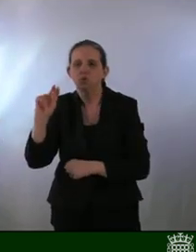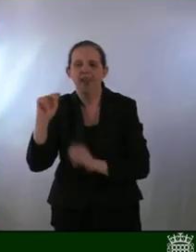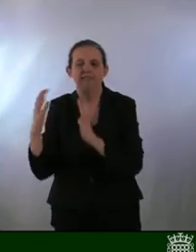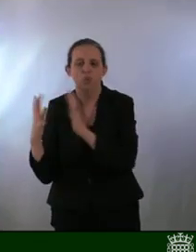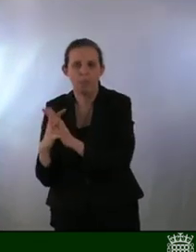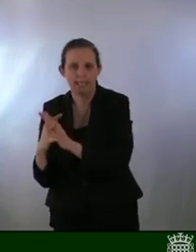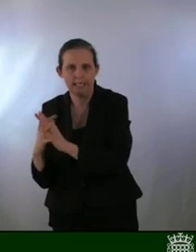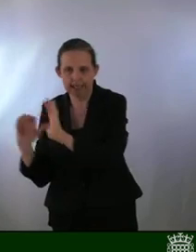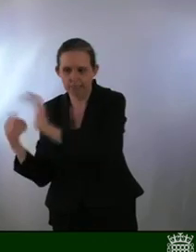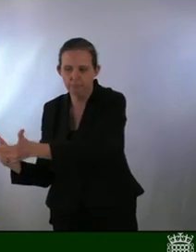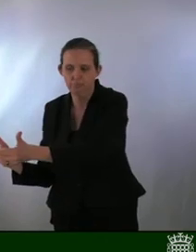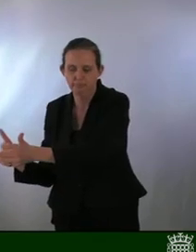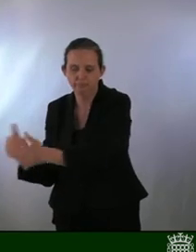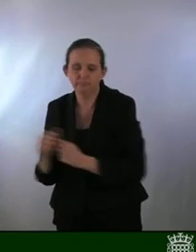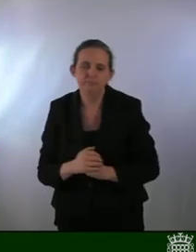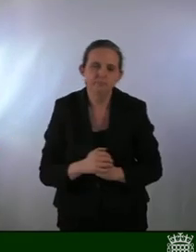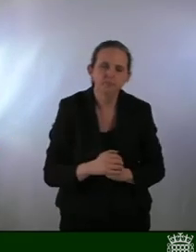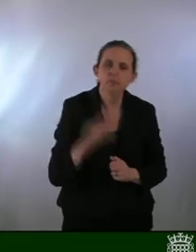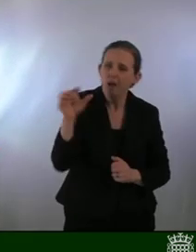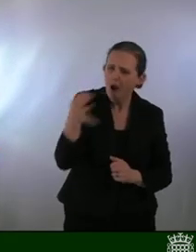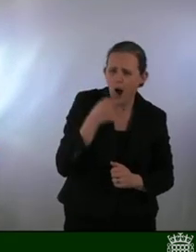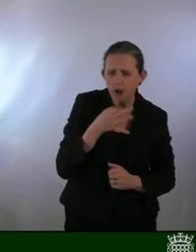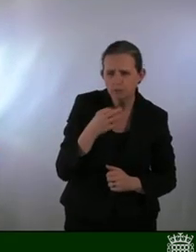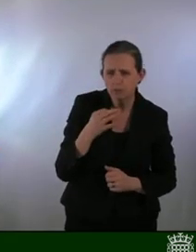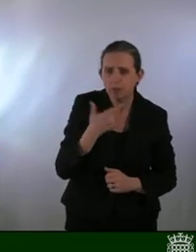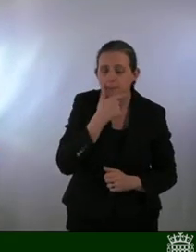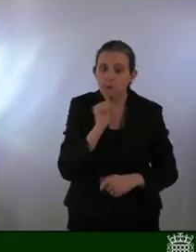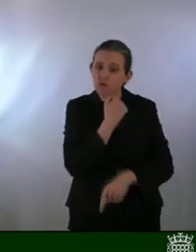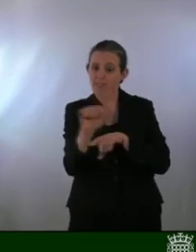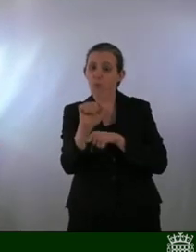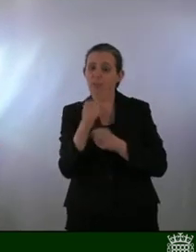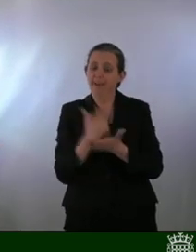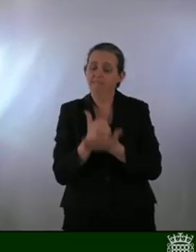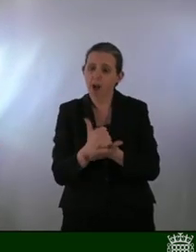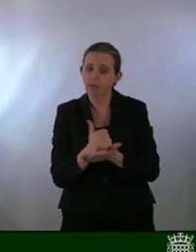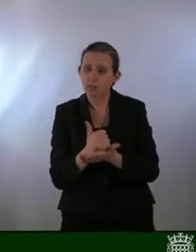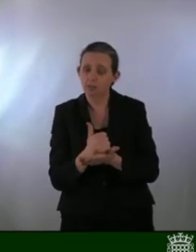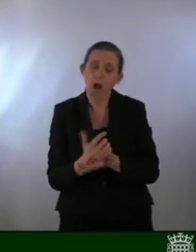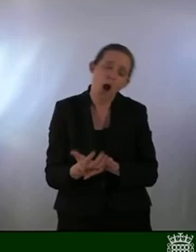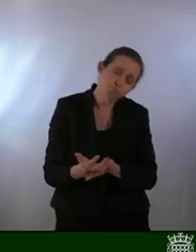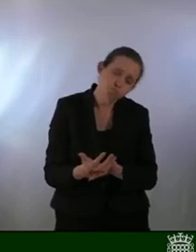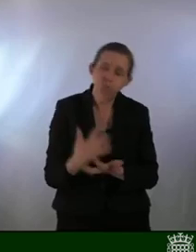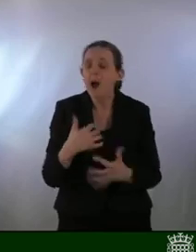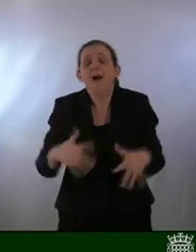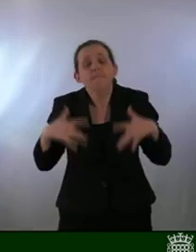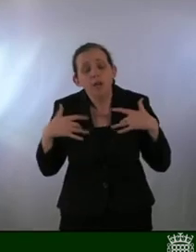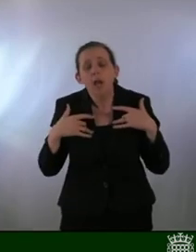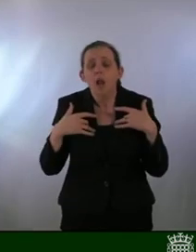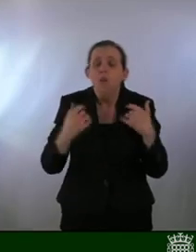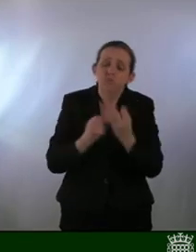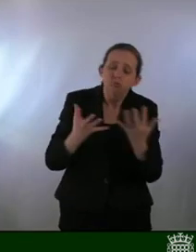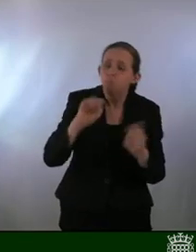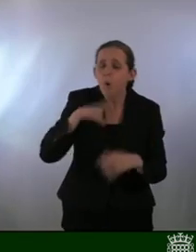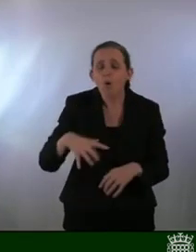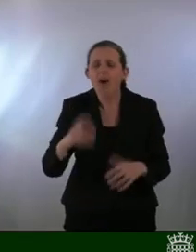weeks. He asked about those who refuse to follow advice. I don't think many people will refuse to follow advice. Of course, we have powers,